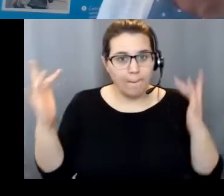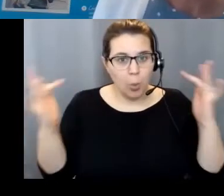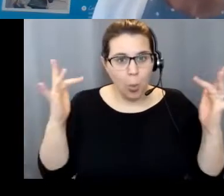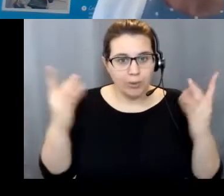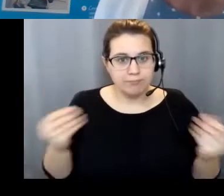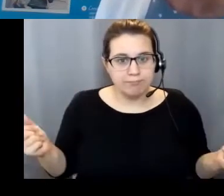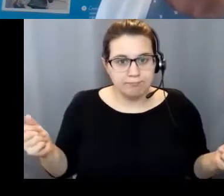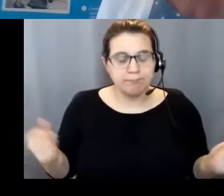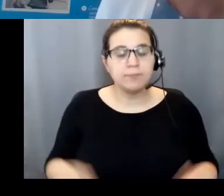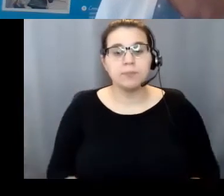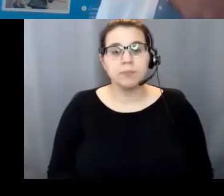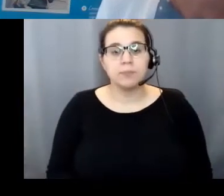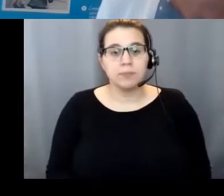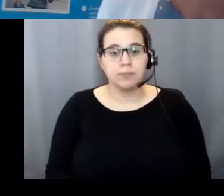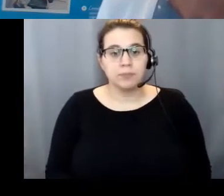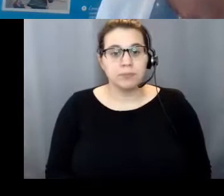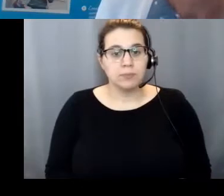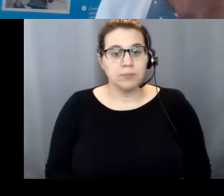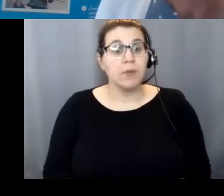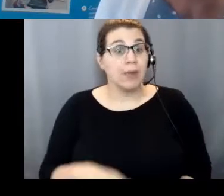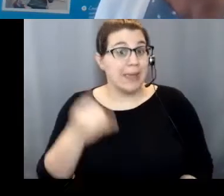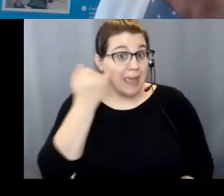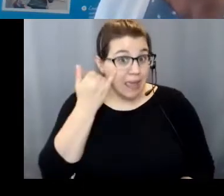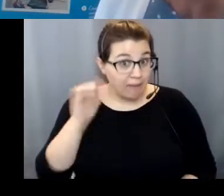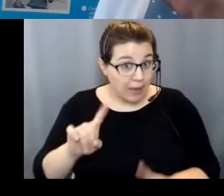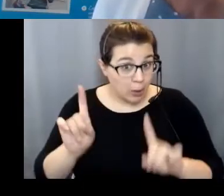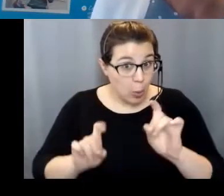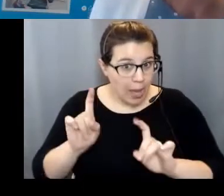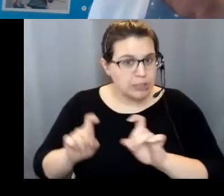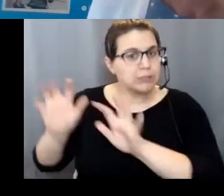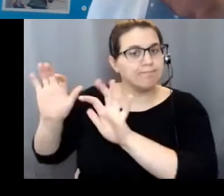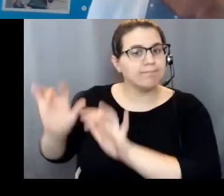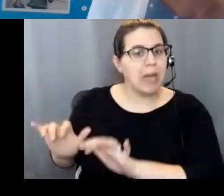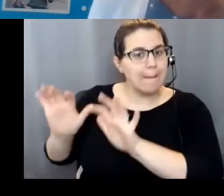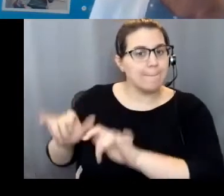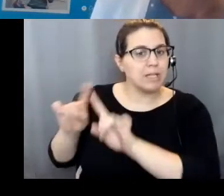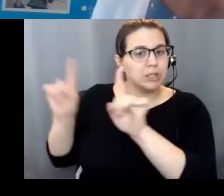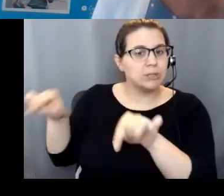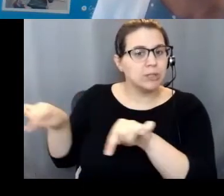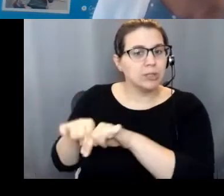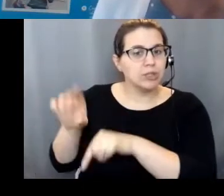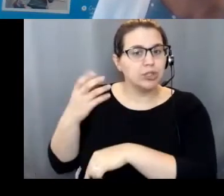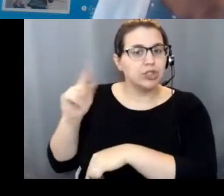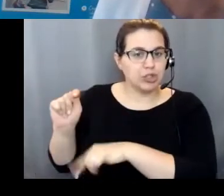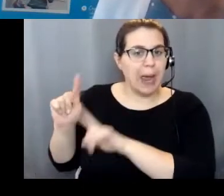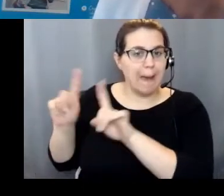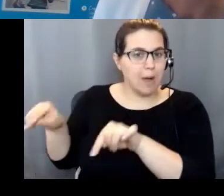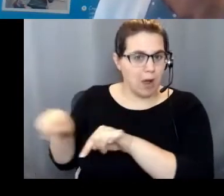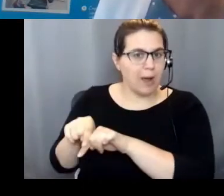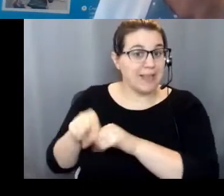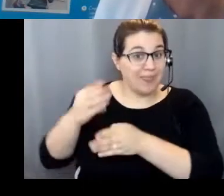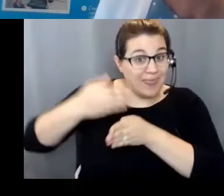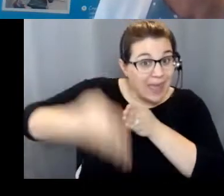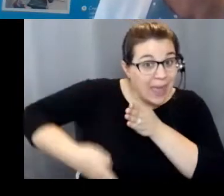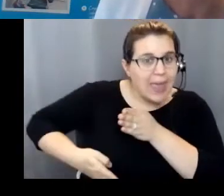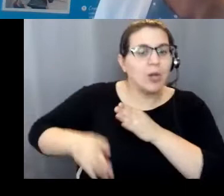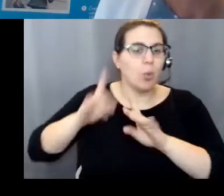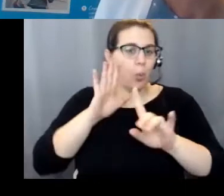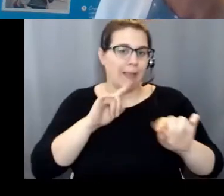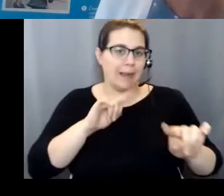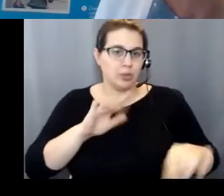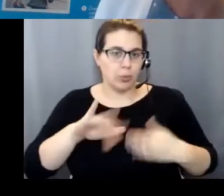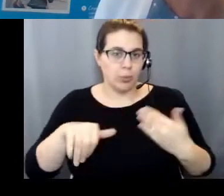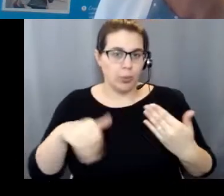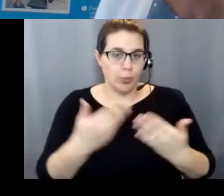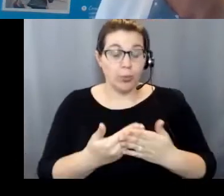may include your questions in the chat box, and we will save all questions until the end of the presentation. And then closed captioning